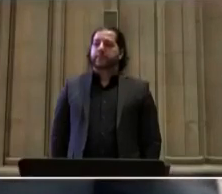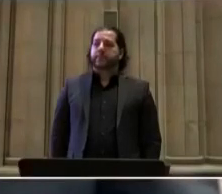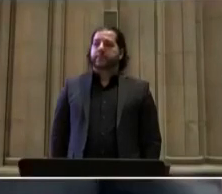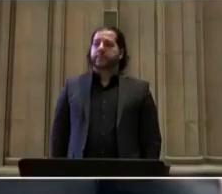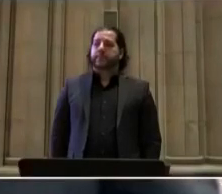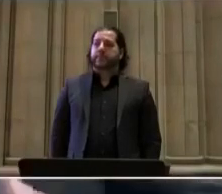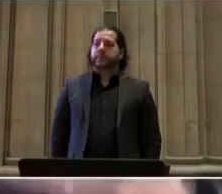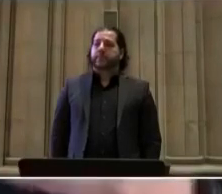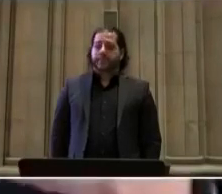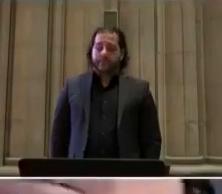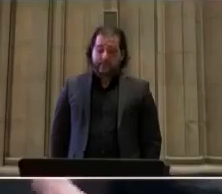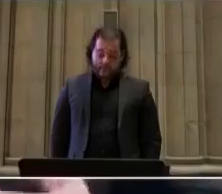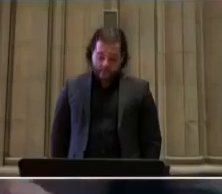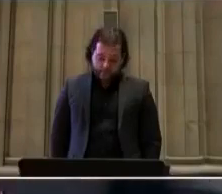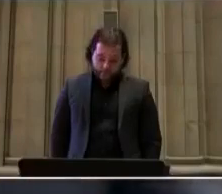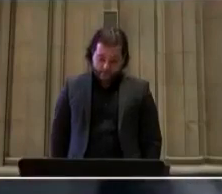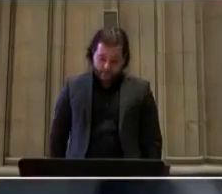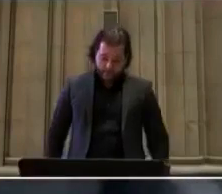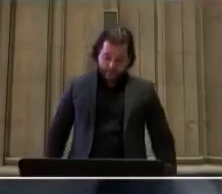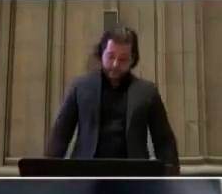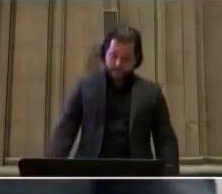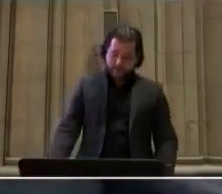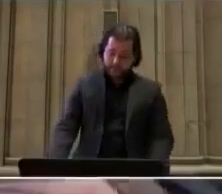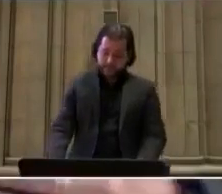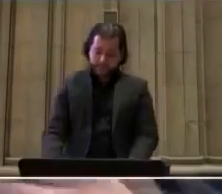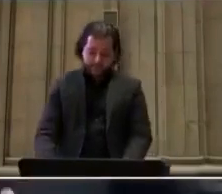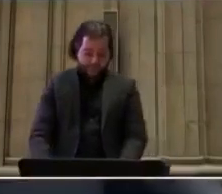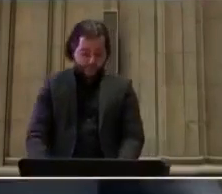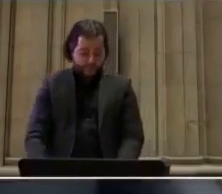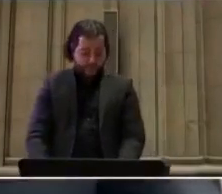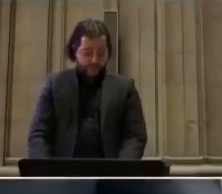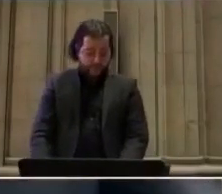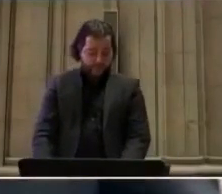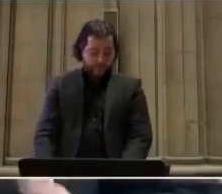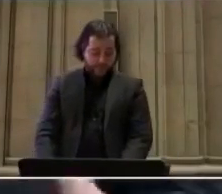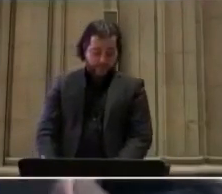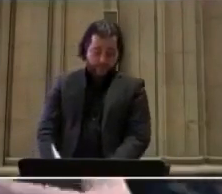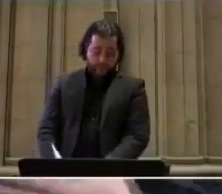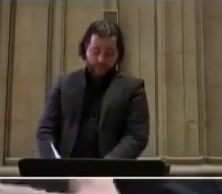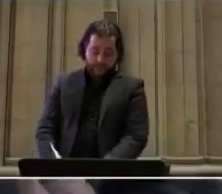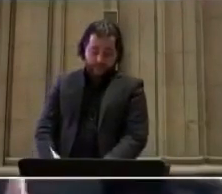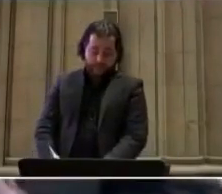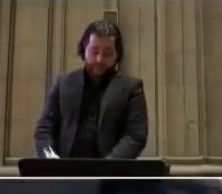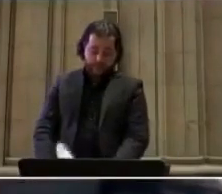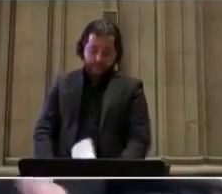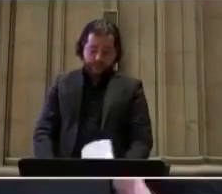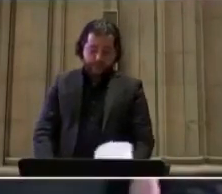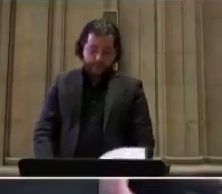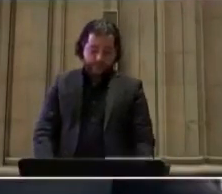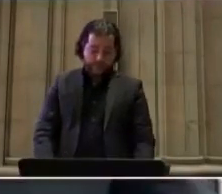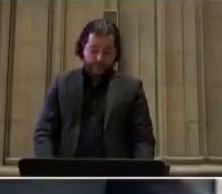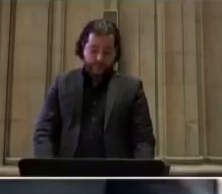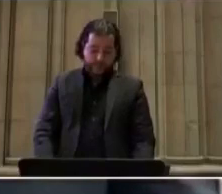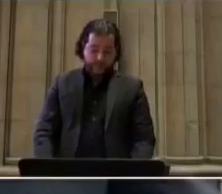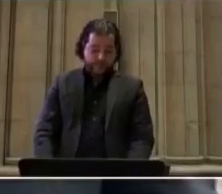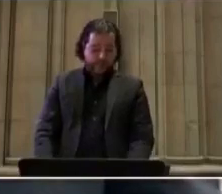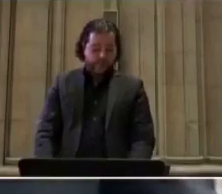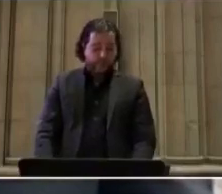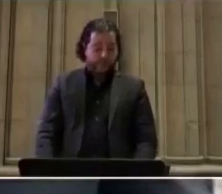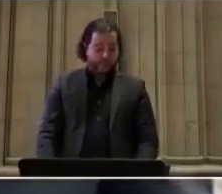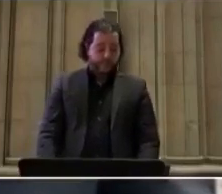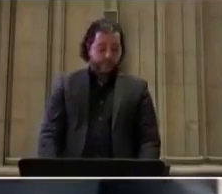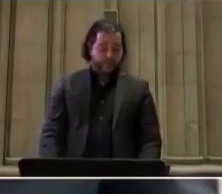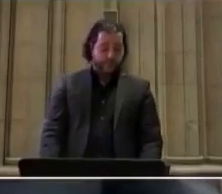zogo. Aro e benachikon, beken si zingo. Nihikain hidena, altro,